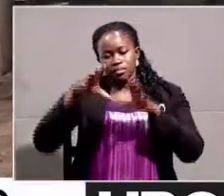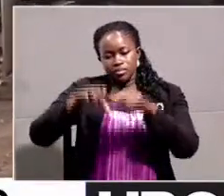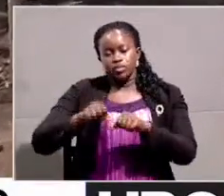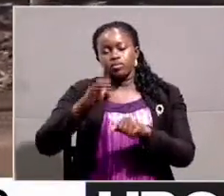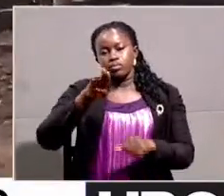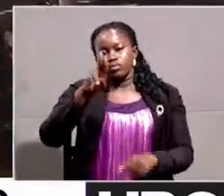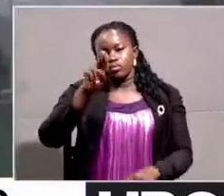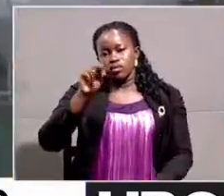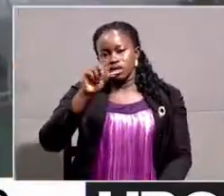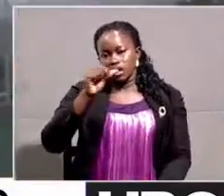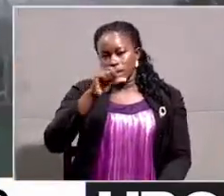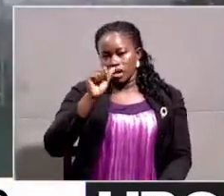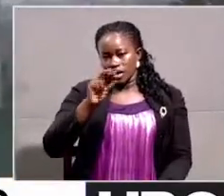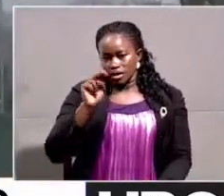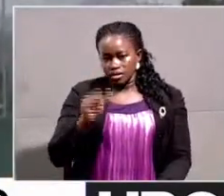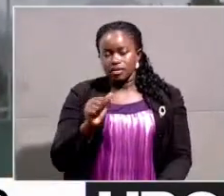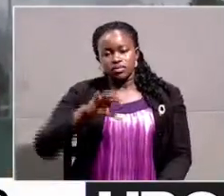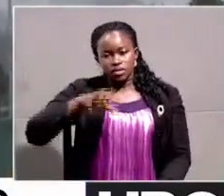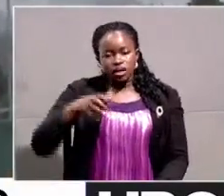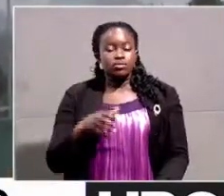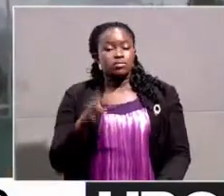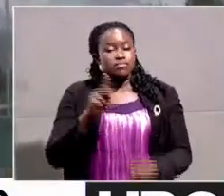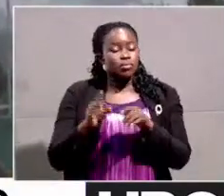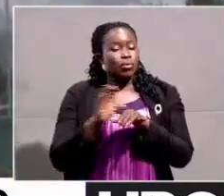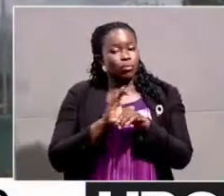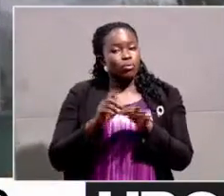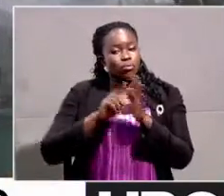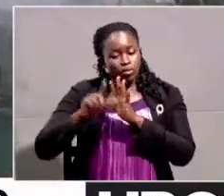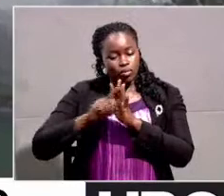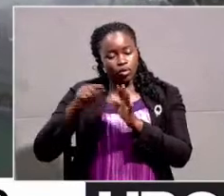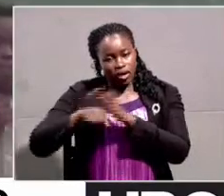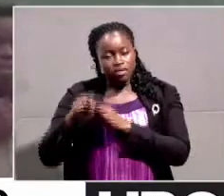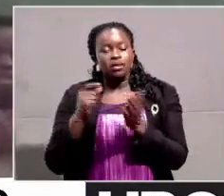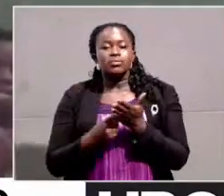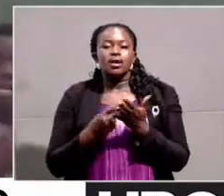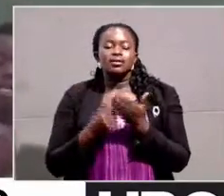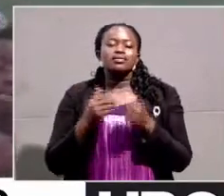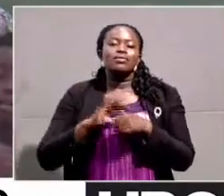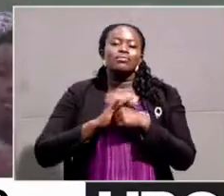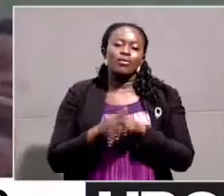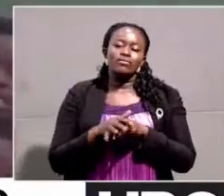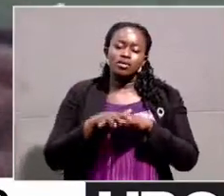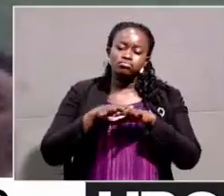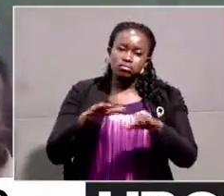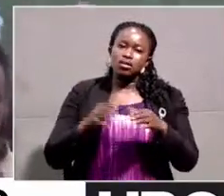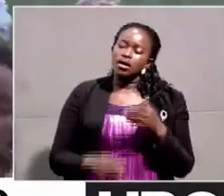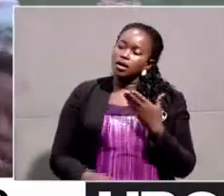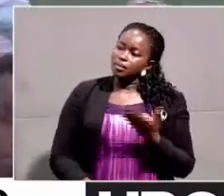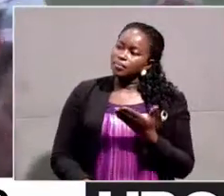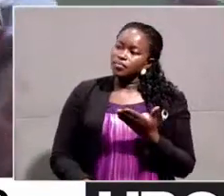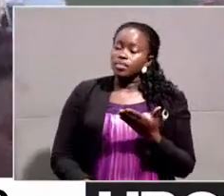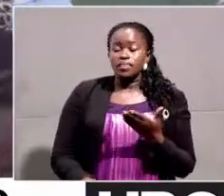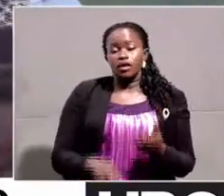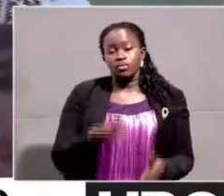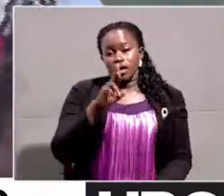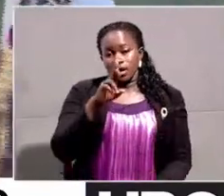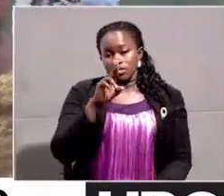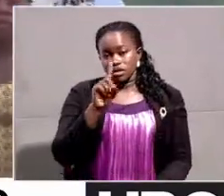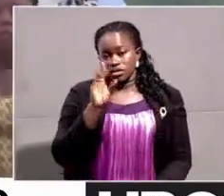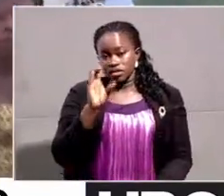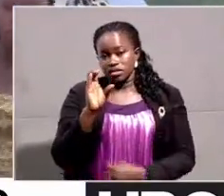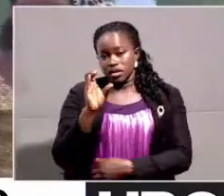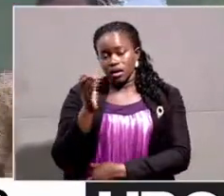Uganda have been hit by COVID-19. The head of the task force in Kisoro district, RDC Haji Shafiq